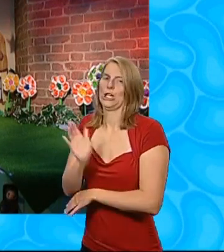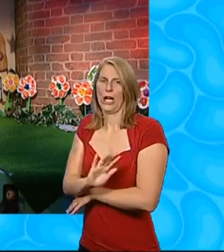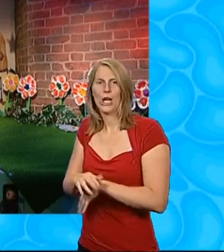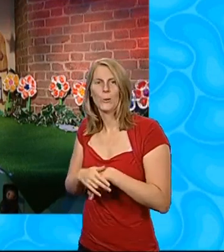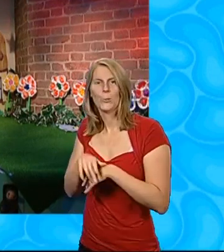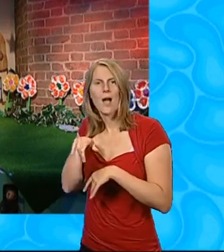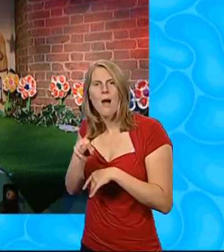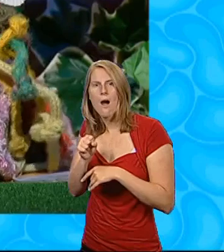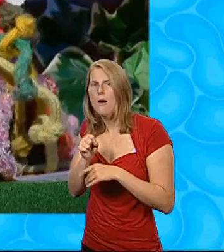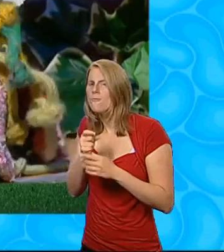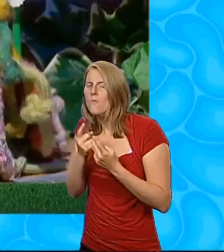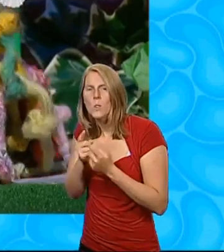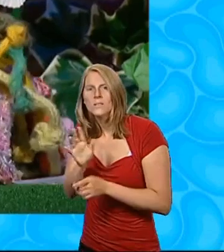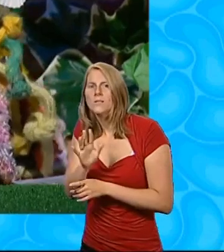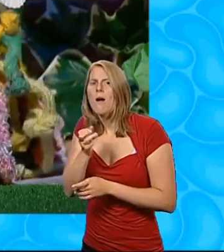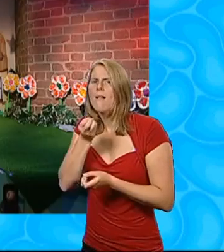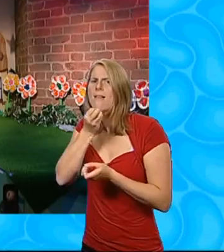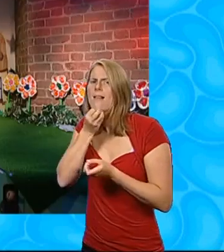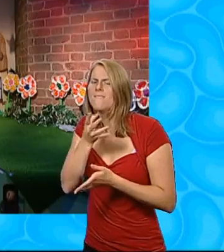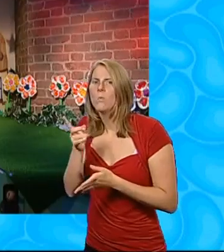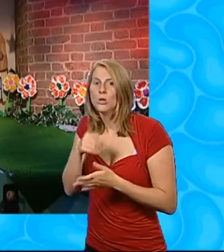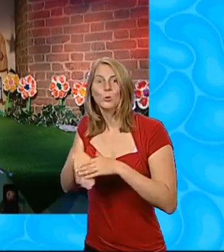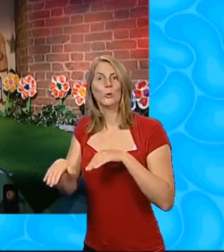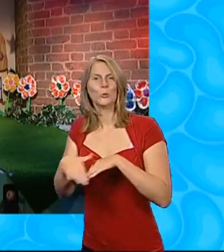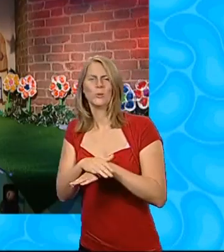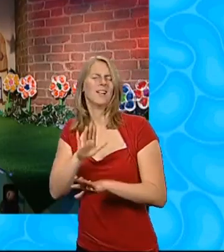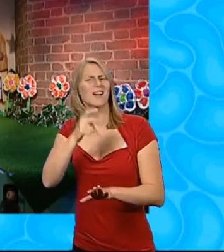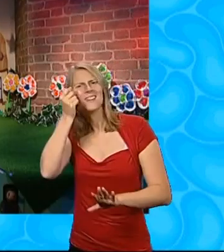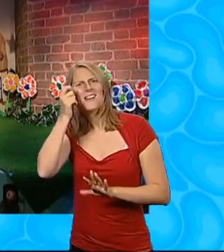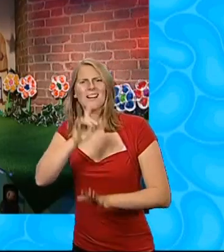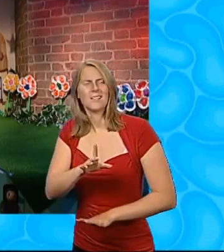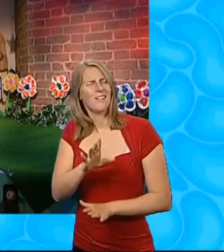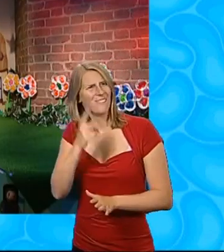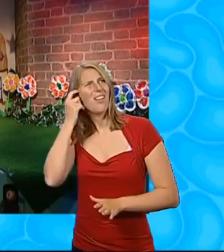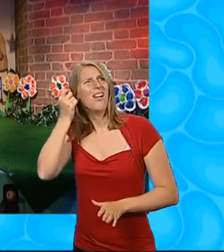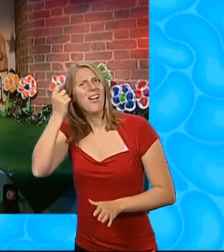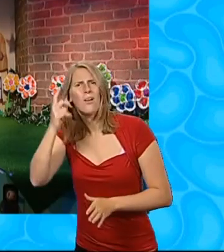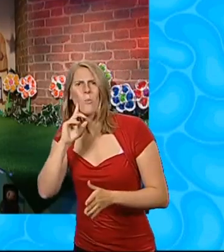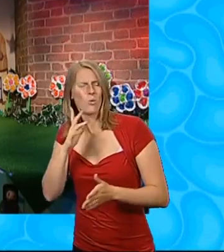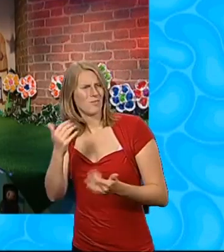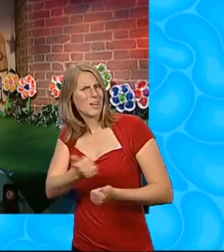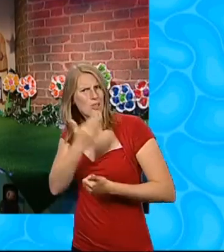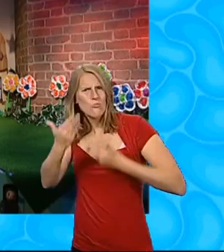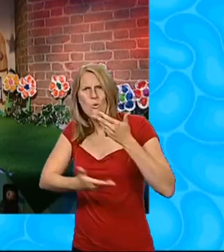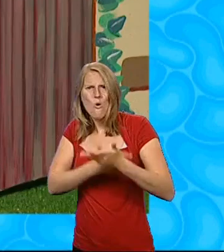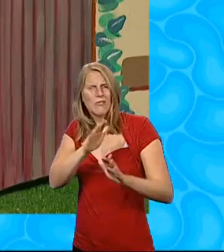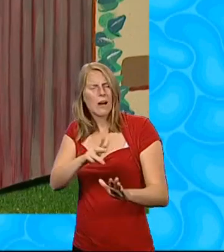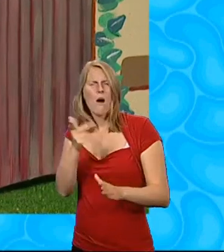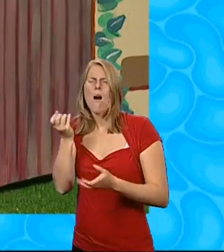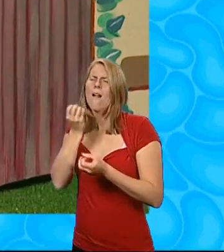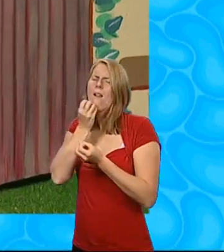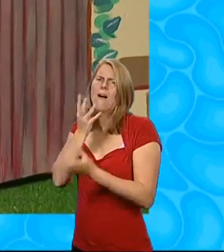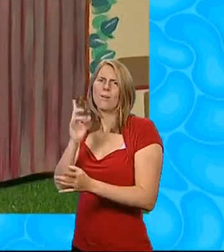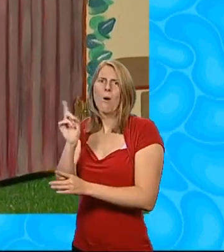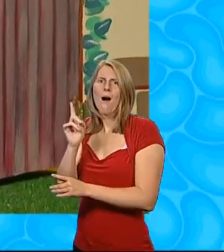a lovely... Pair of shoes. No, she didn't. Well, you stop guessing, otherwise we're never going to get through this story. Ah. Right? She had a lovely garden. Oh,